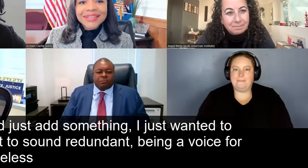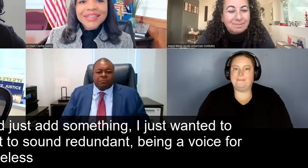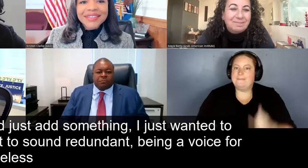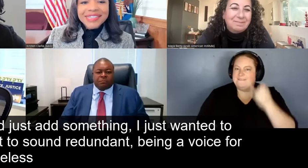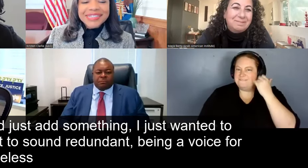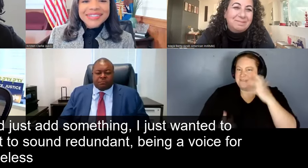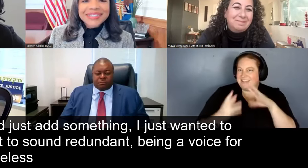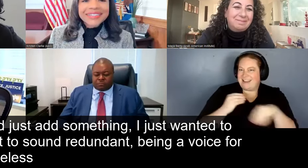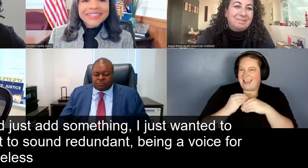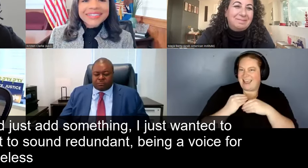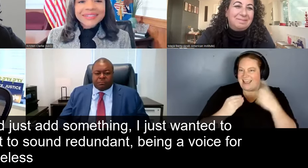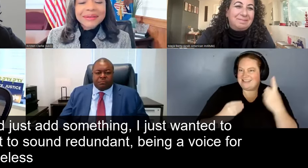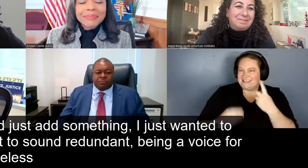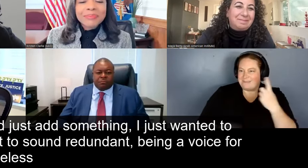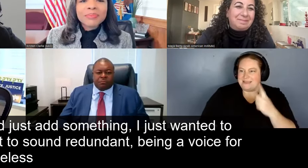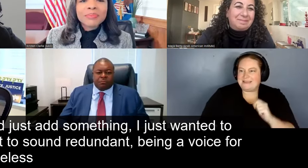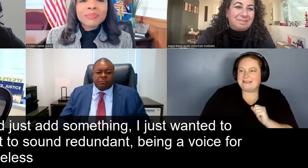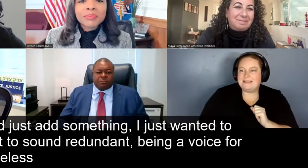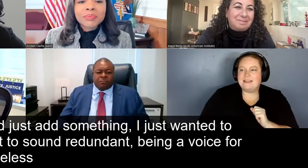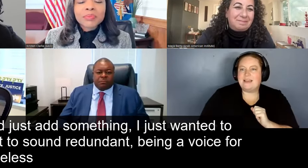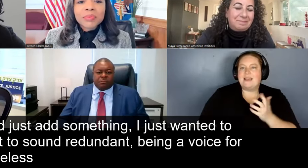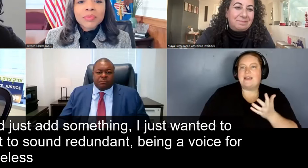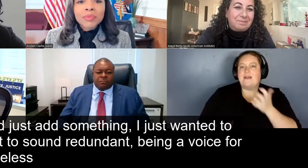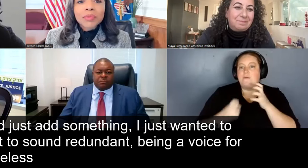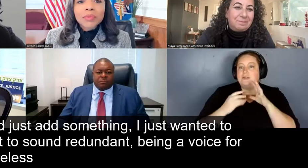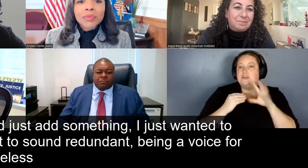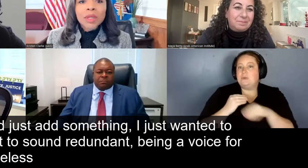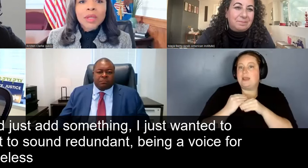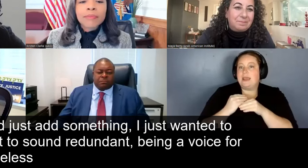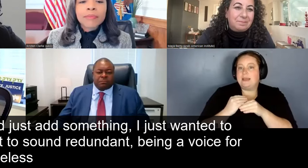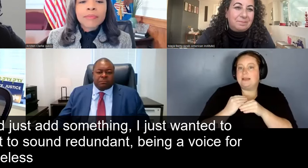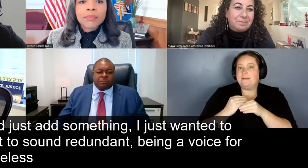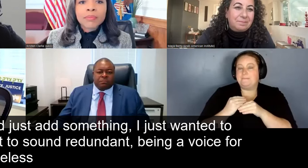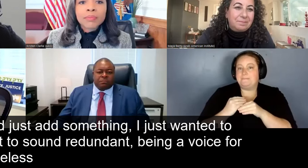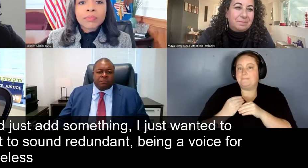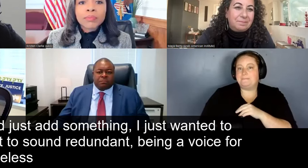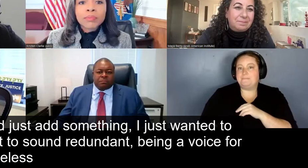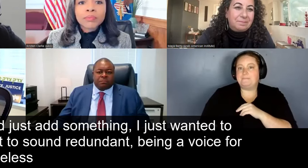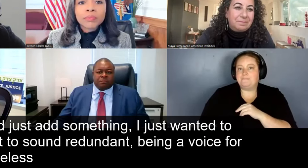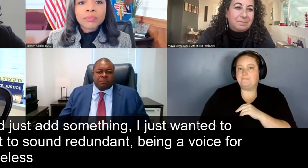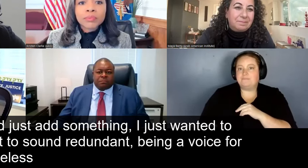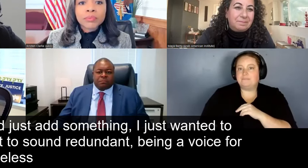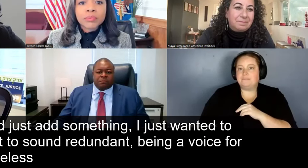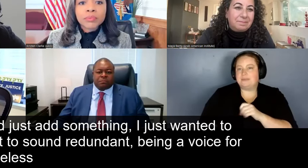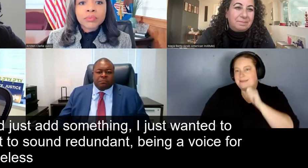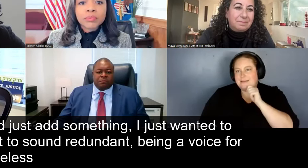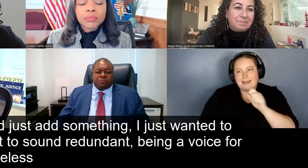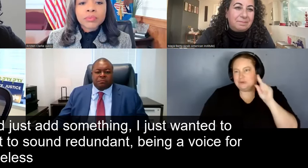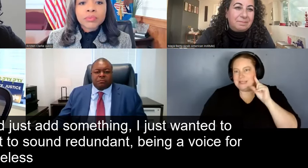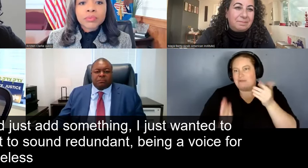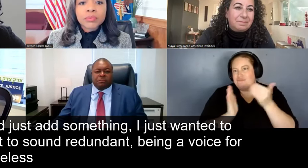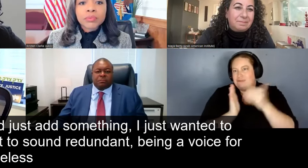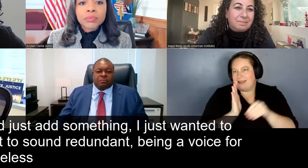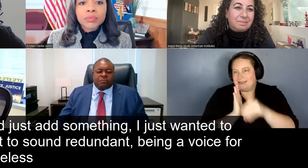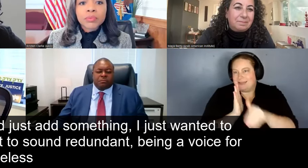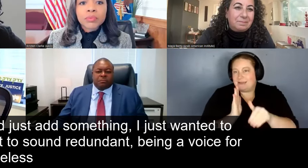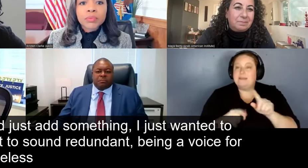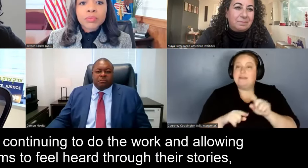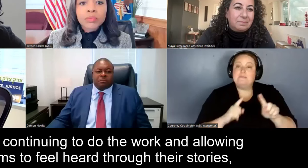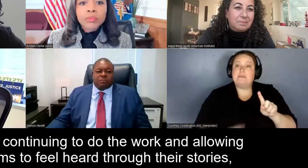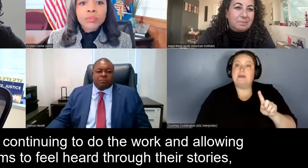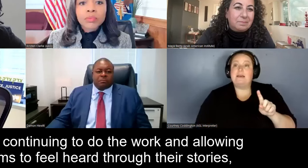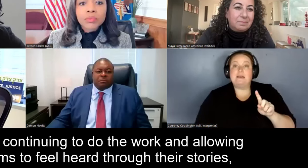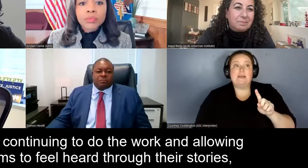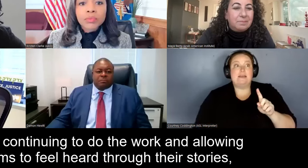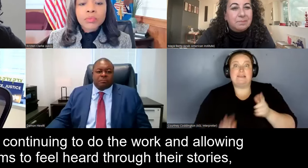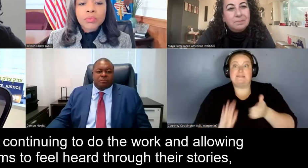something, Attorney, I just wanted to add, not to sound redundant, but being a voice for the